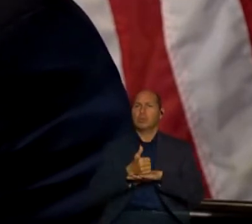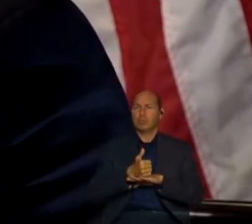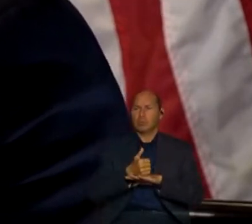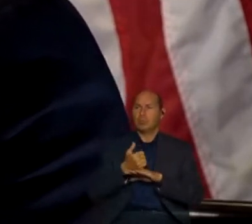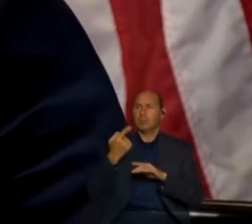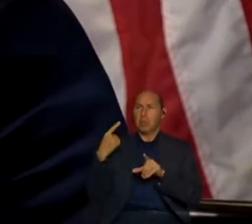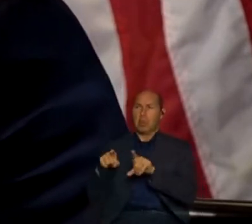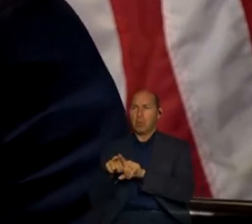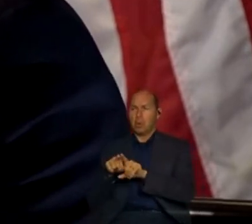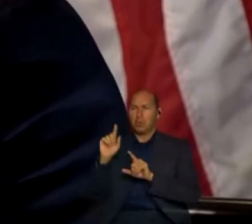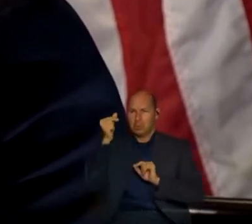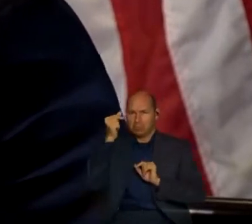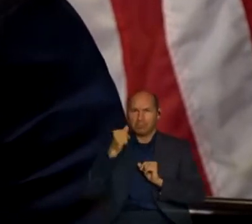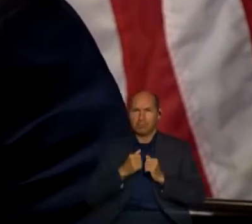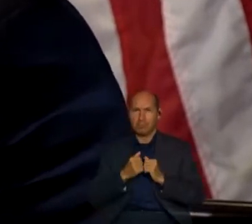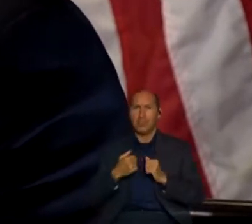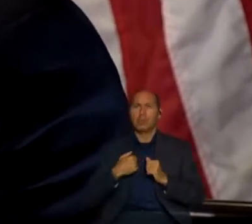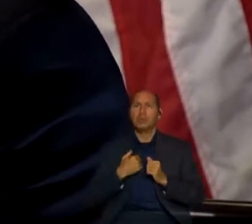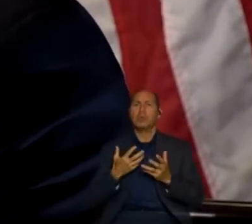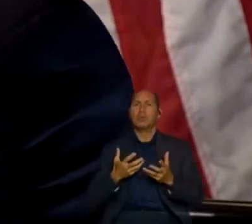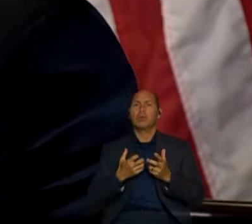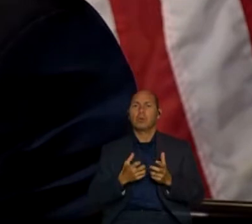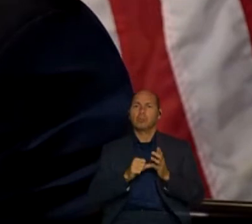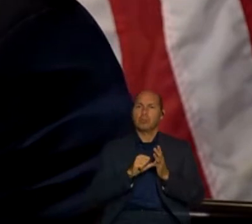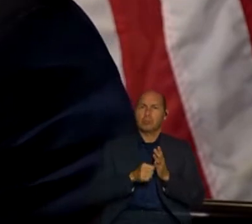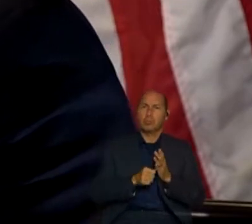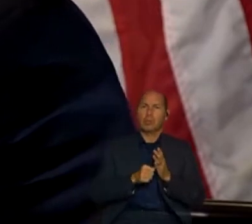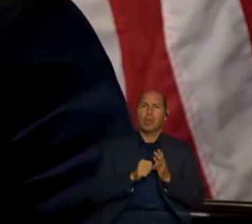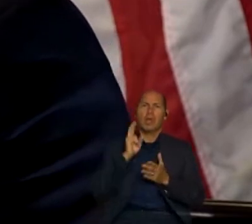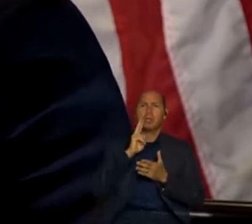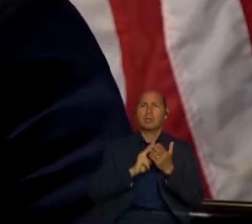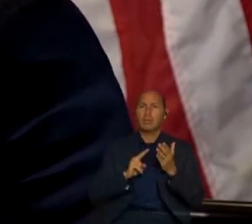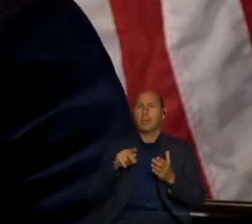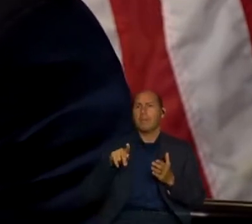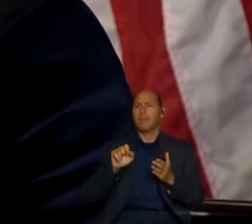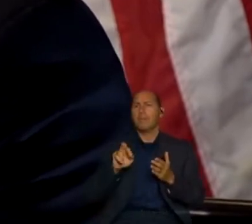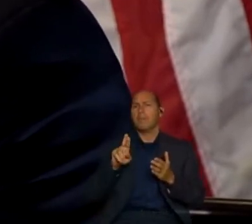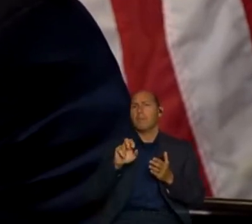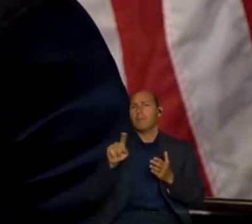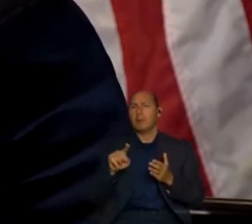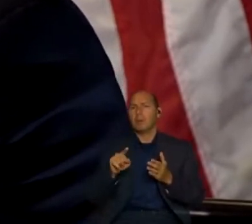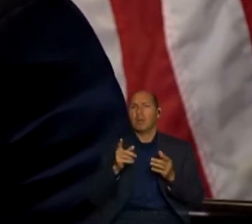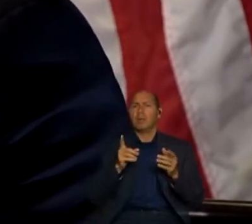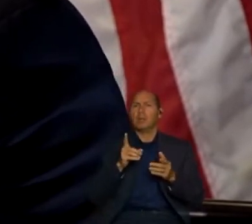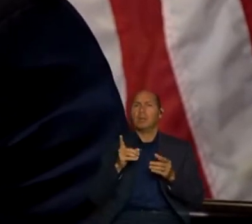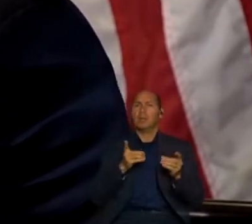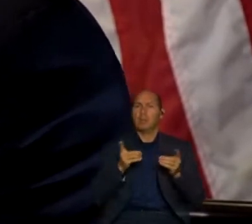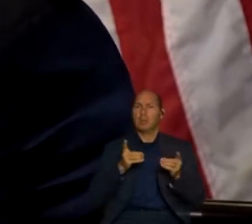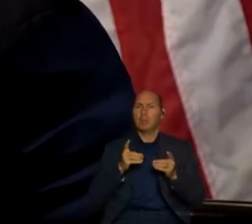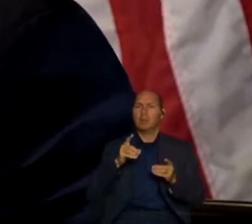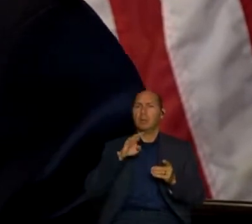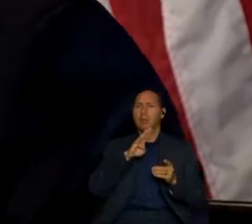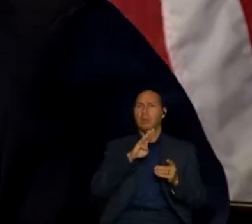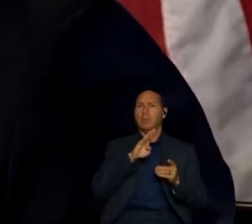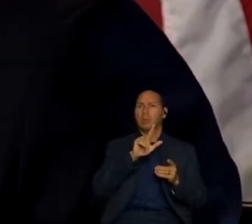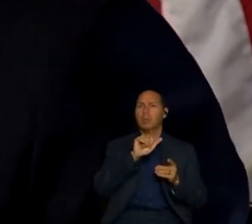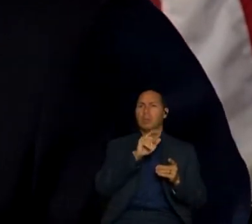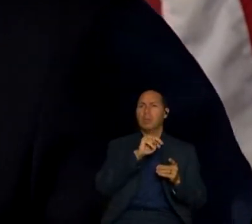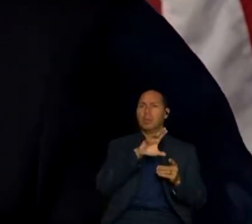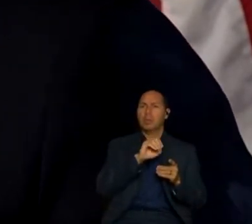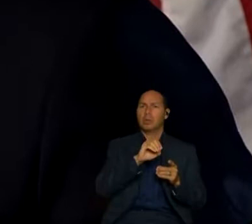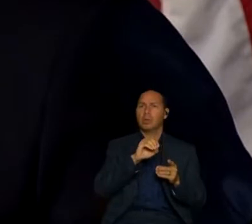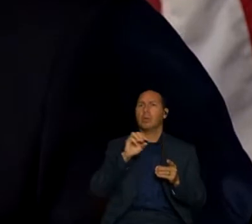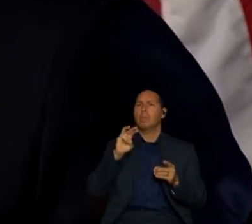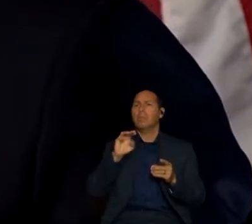government. I'd like to thank Secretary Perez, Directors Blanco and Maldonado, for joining